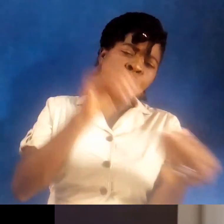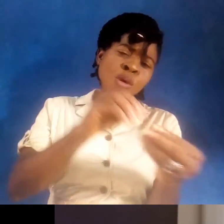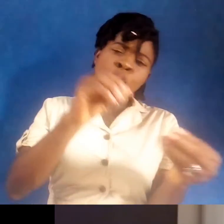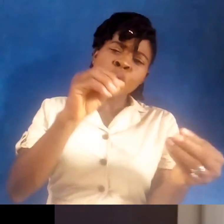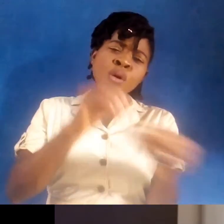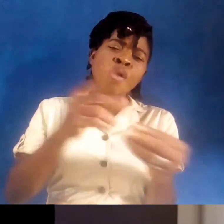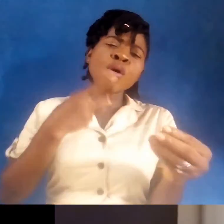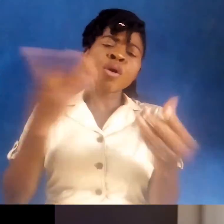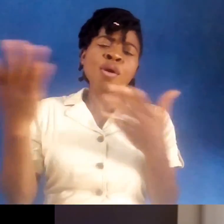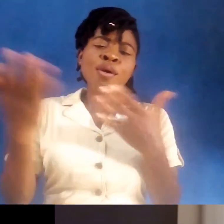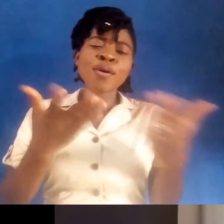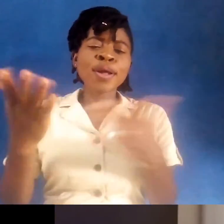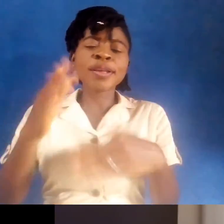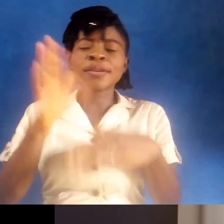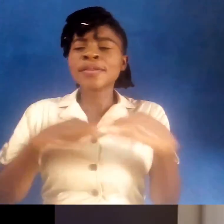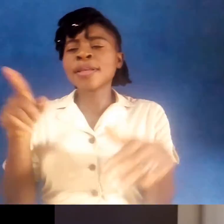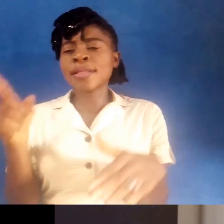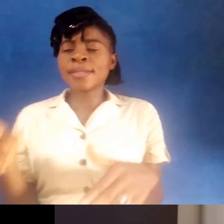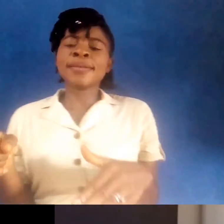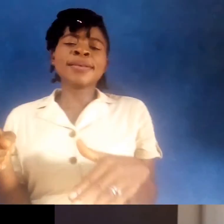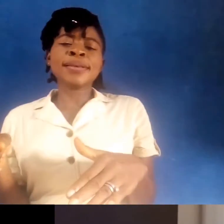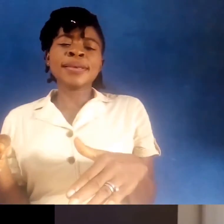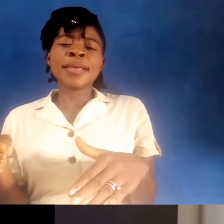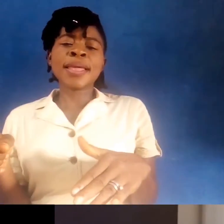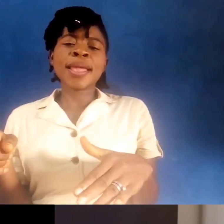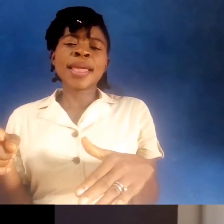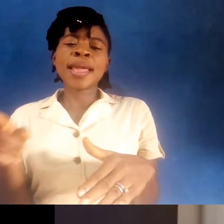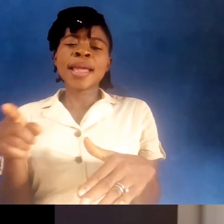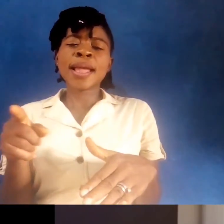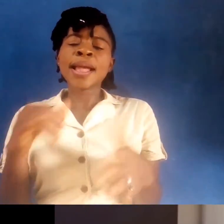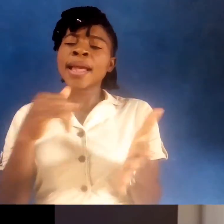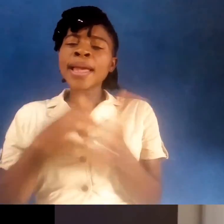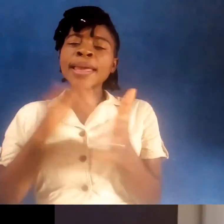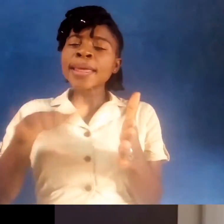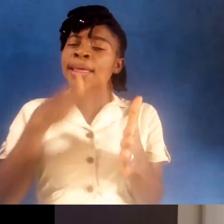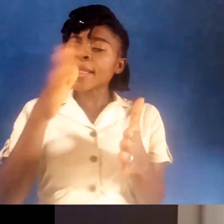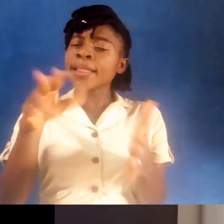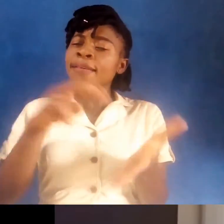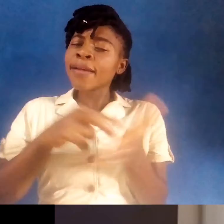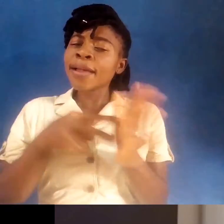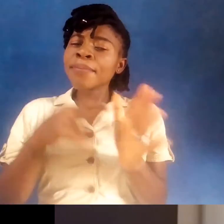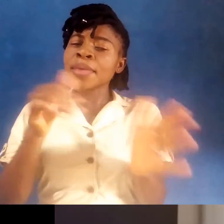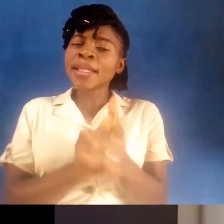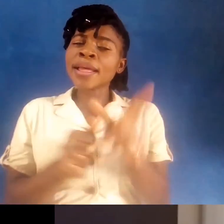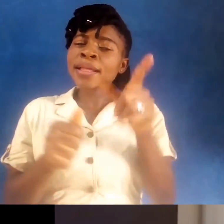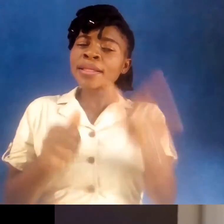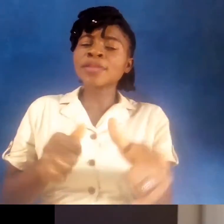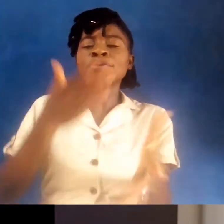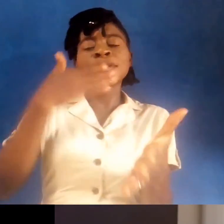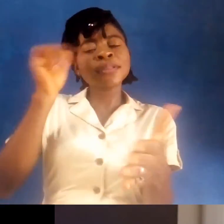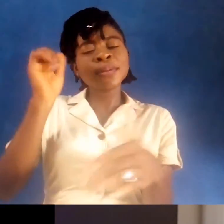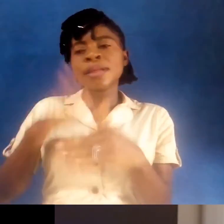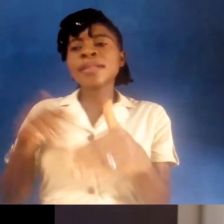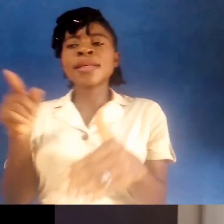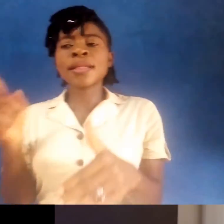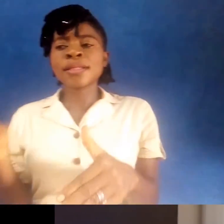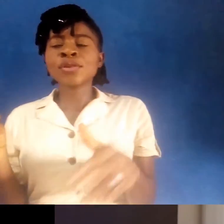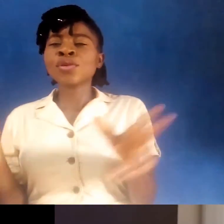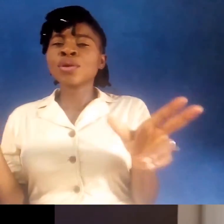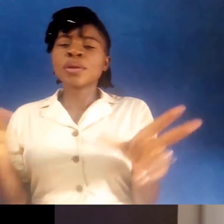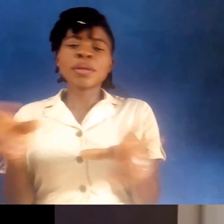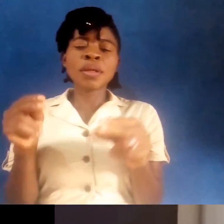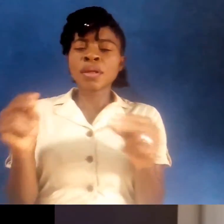that uses less gesture in the speech is not a good speaker, or the person that uses